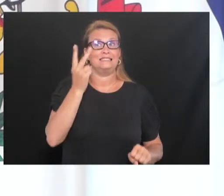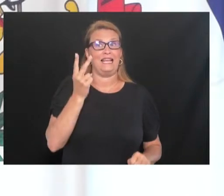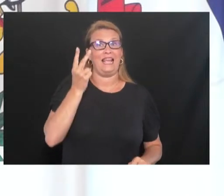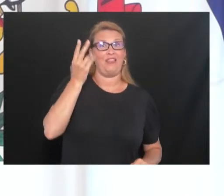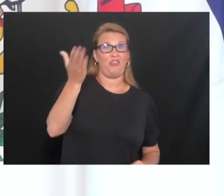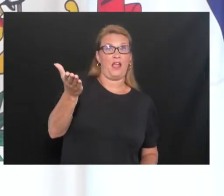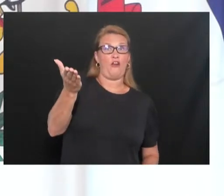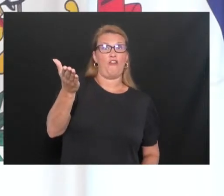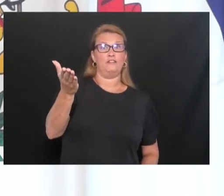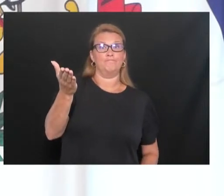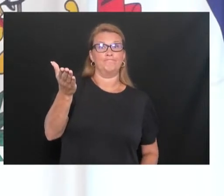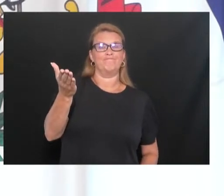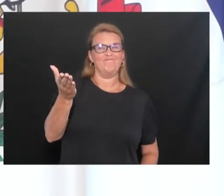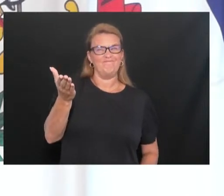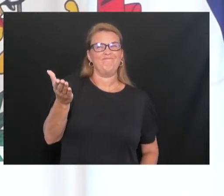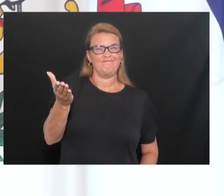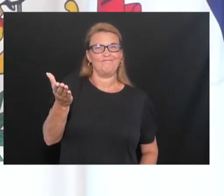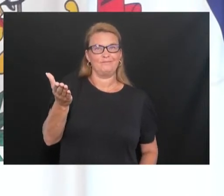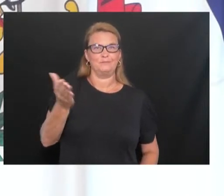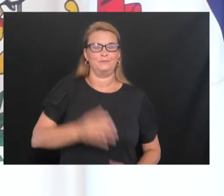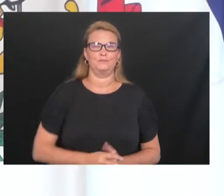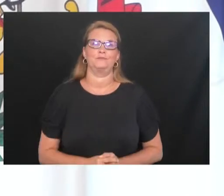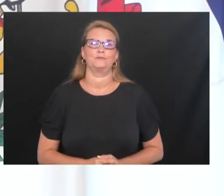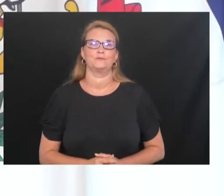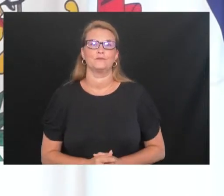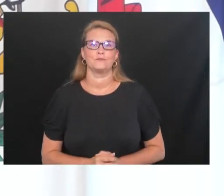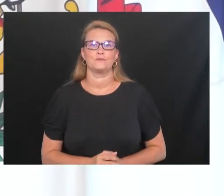least I think I can.